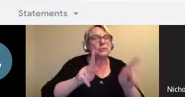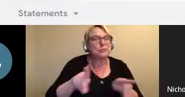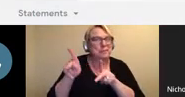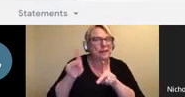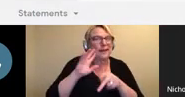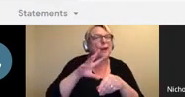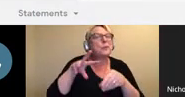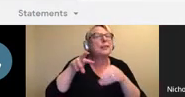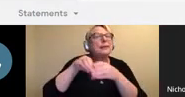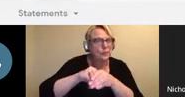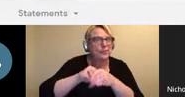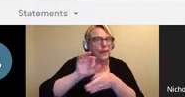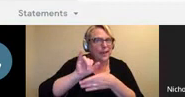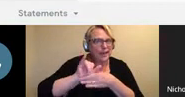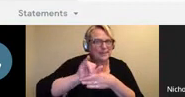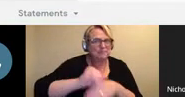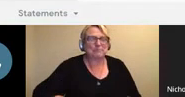that in there.